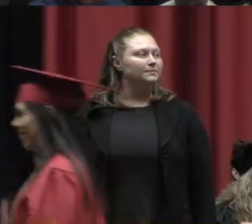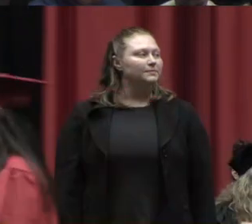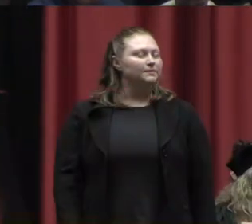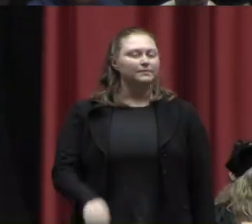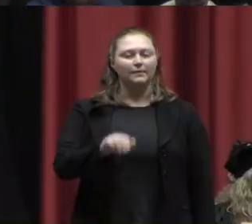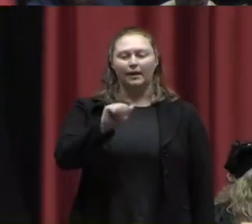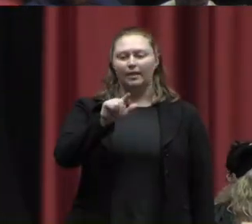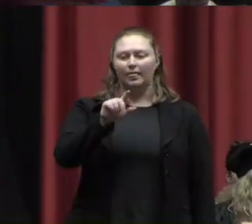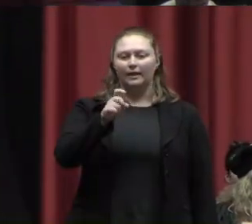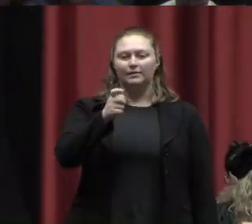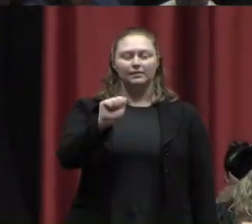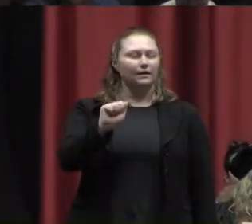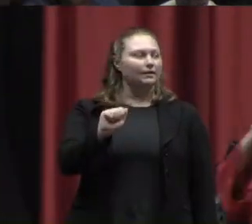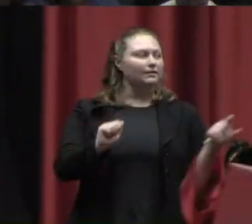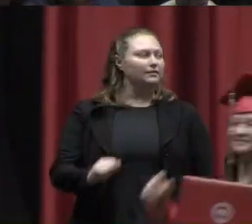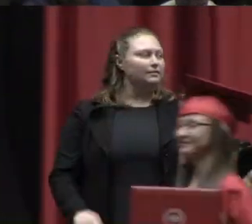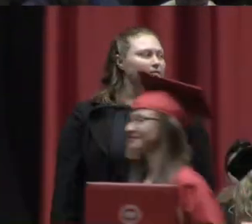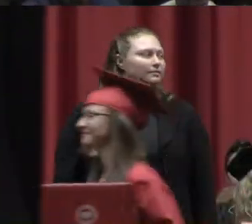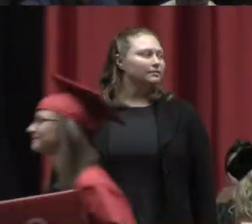Eliza Carter.